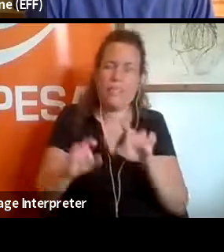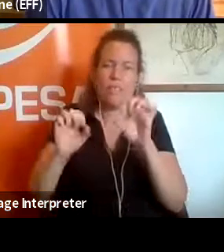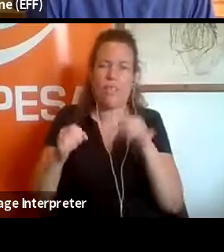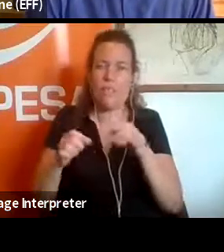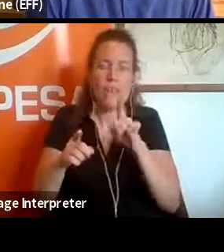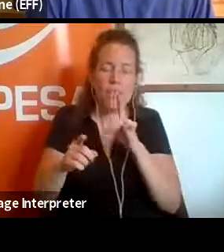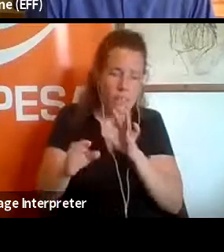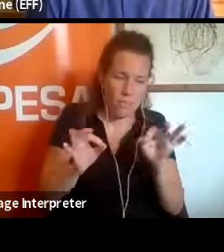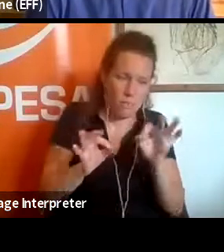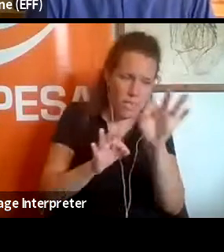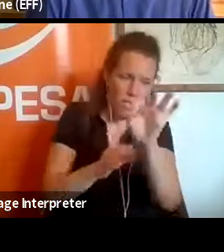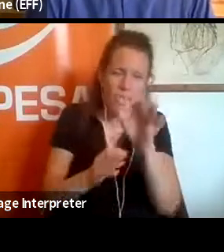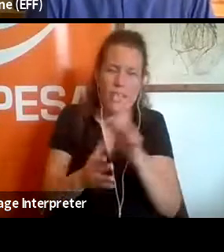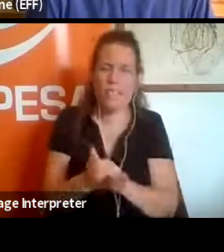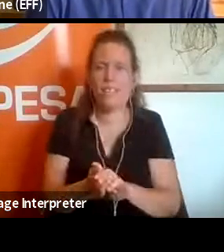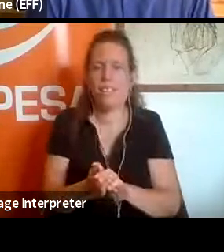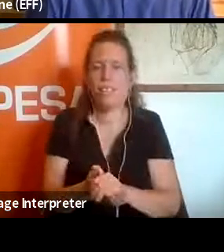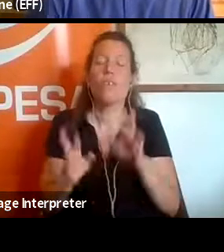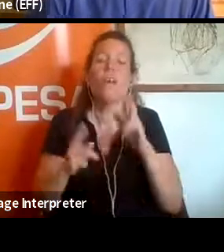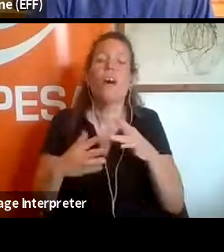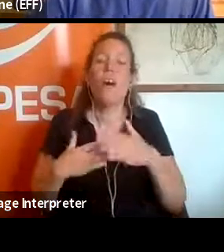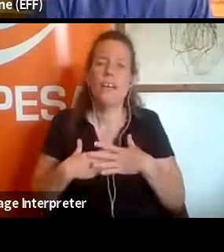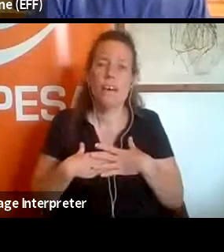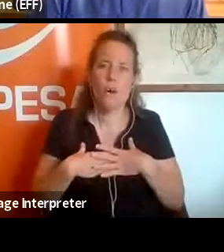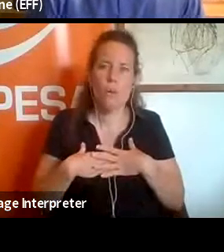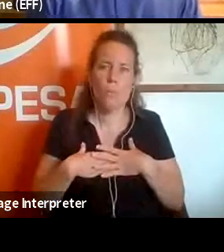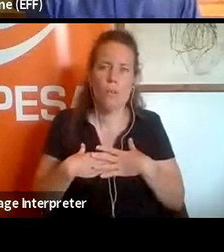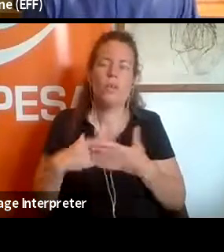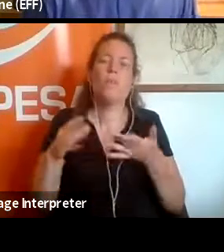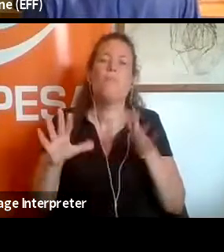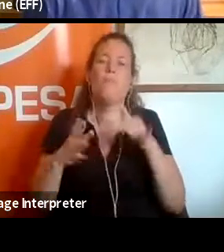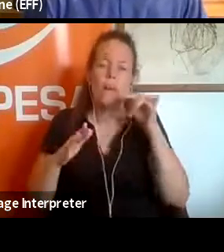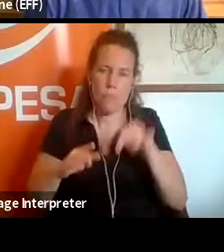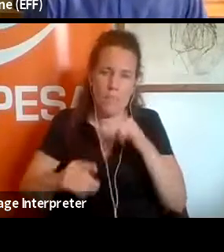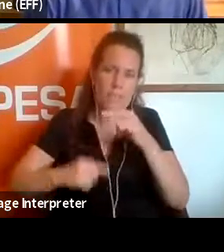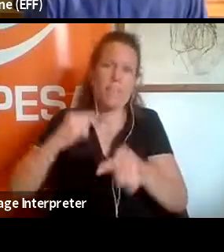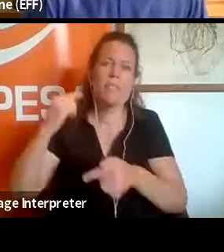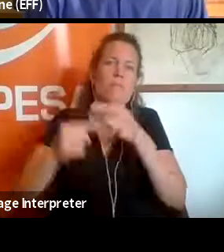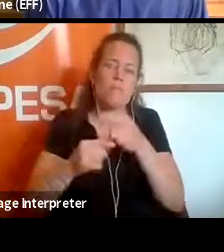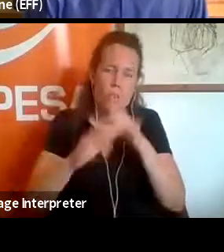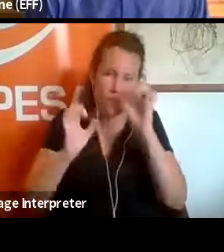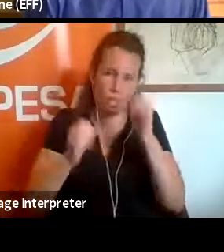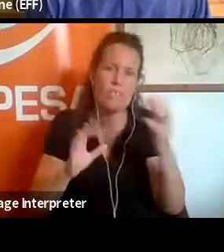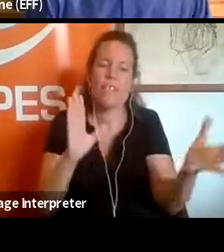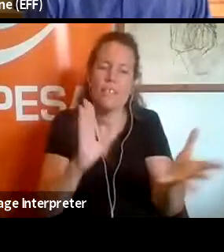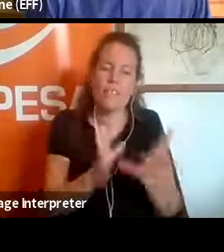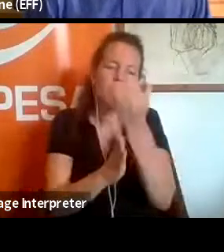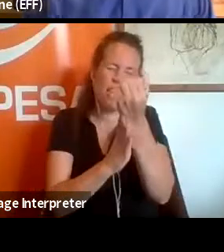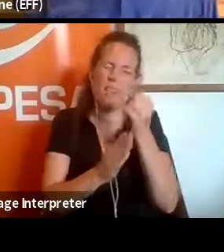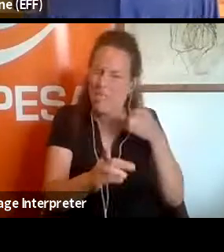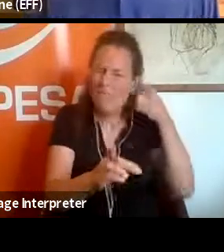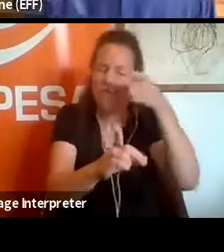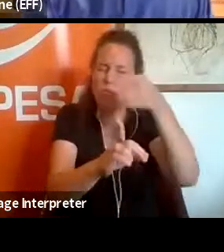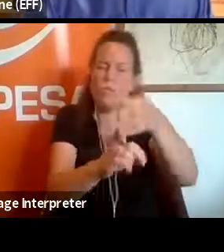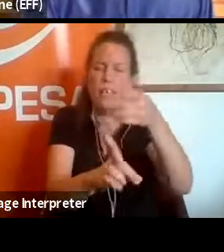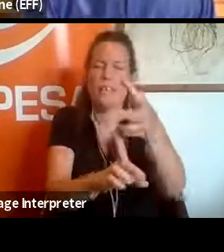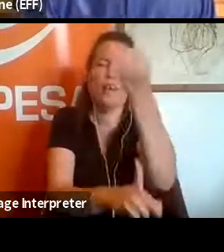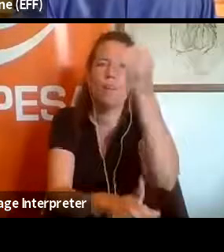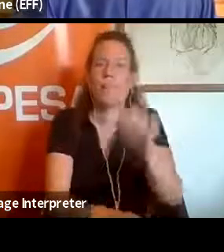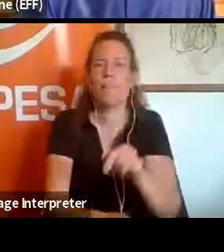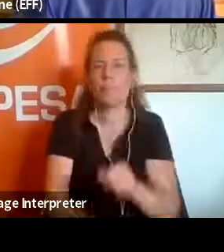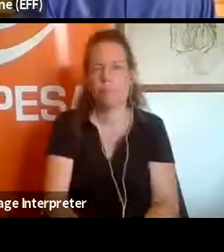redress on this platform. So I'm really hopeful that maybe this process will be able to get us there. Thank you.